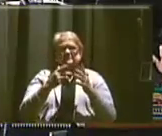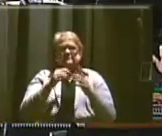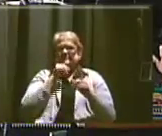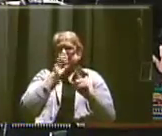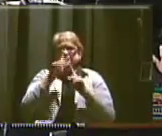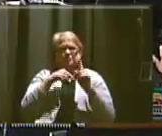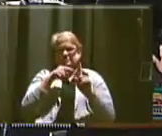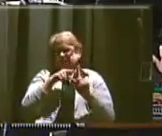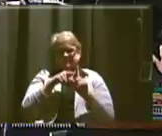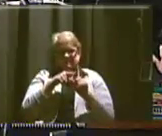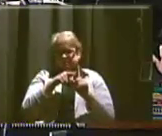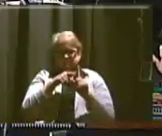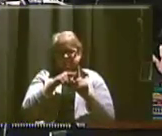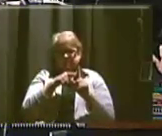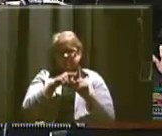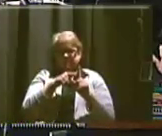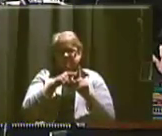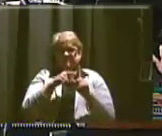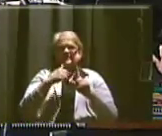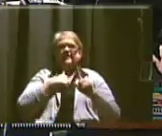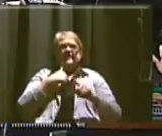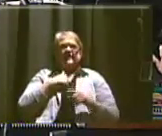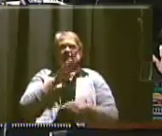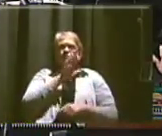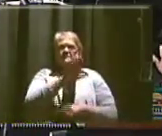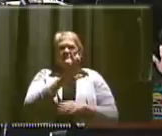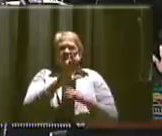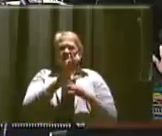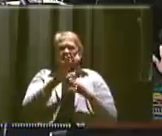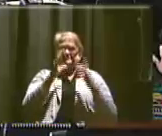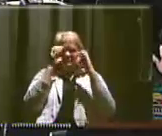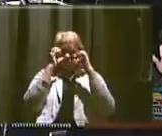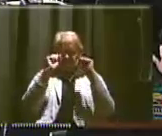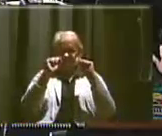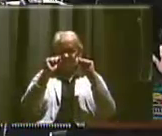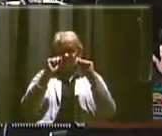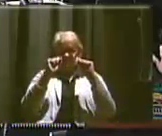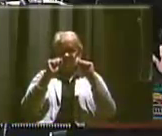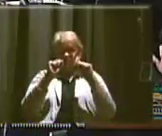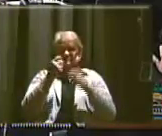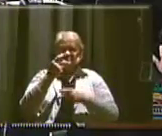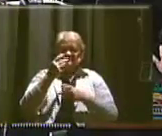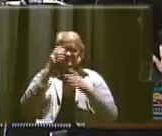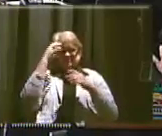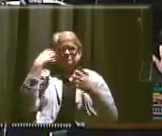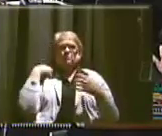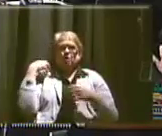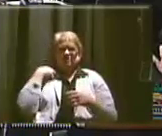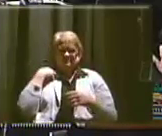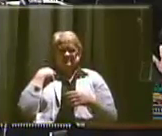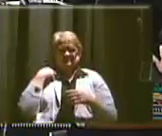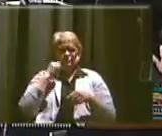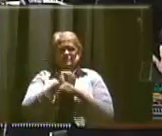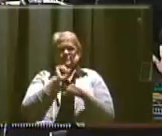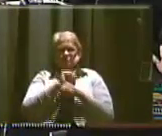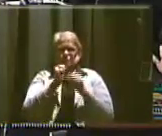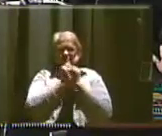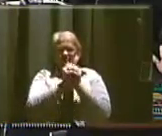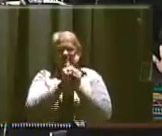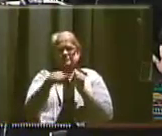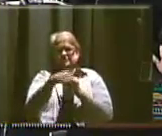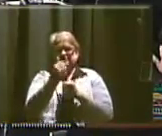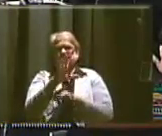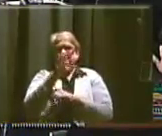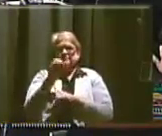him. I was his supervisor when I worked for another company, and I can tell you that he